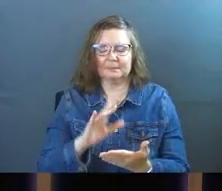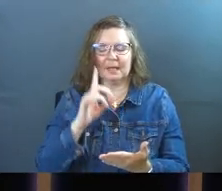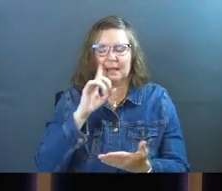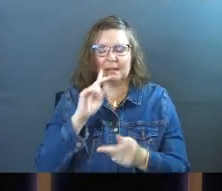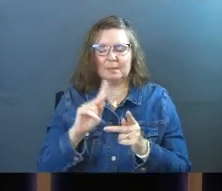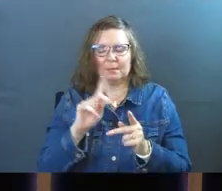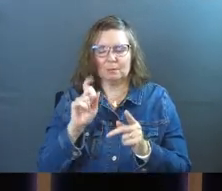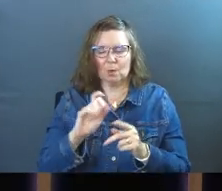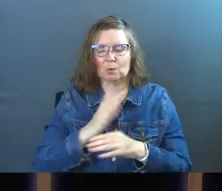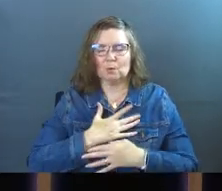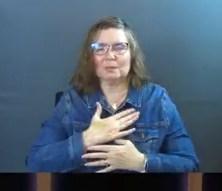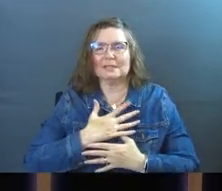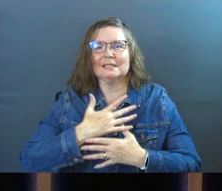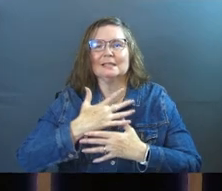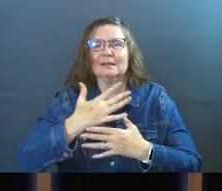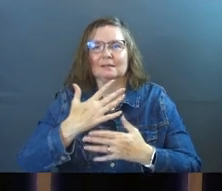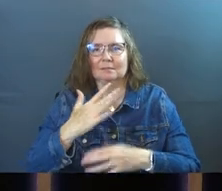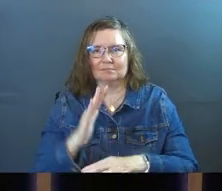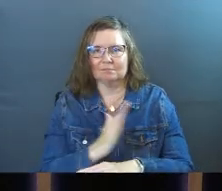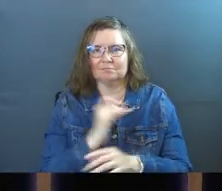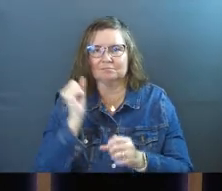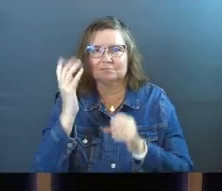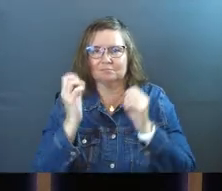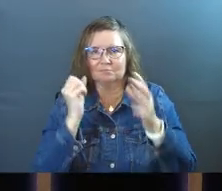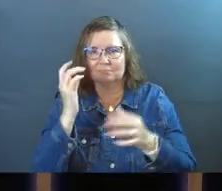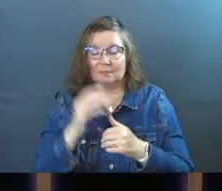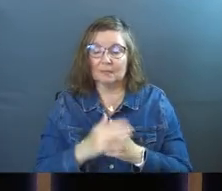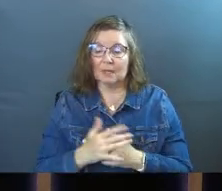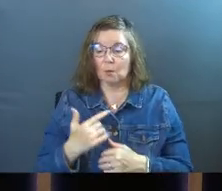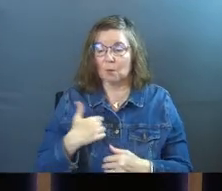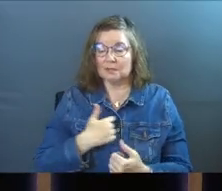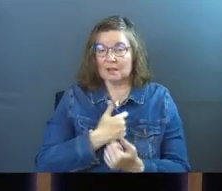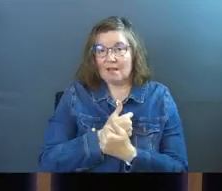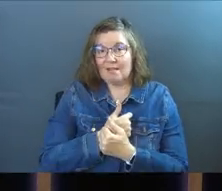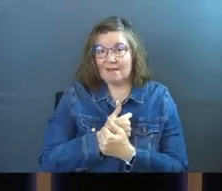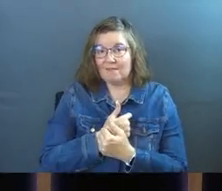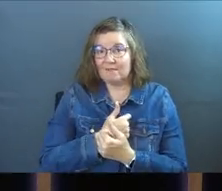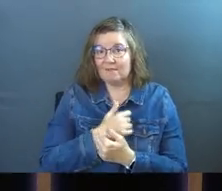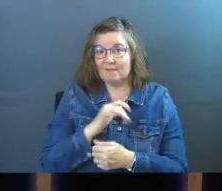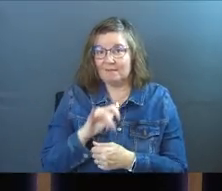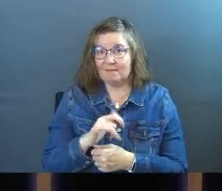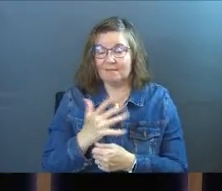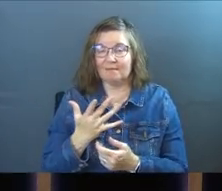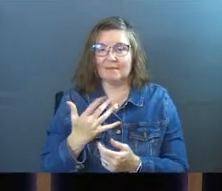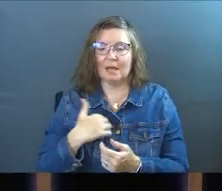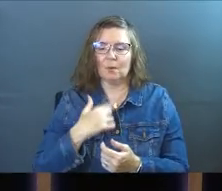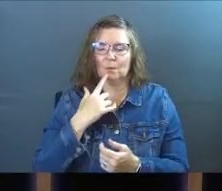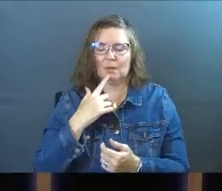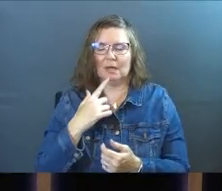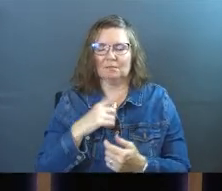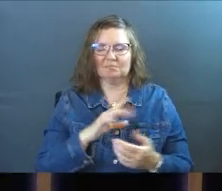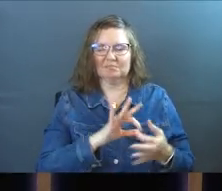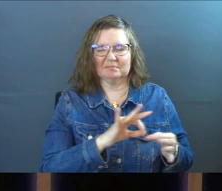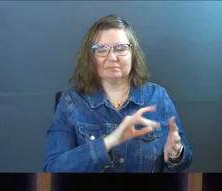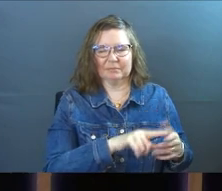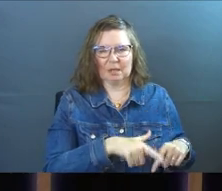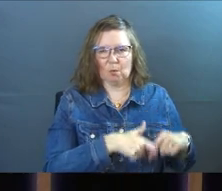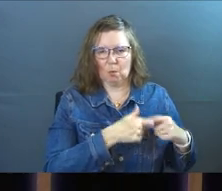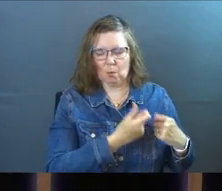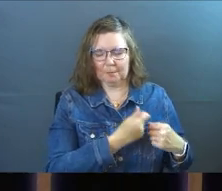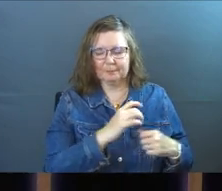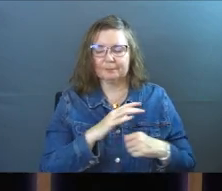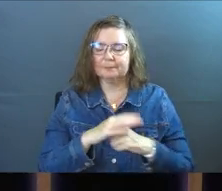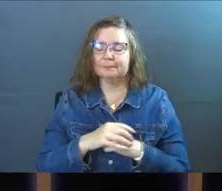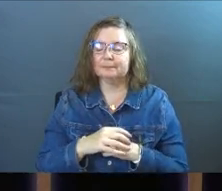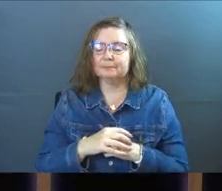I think people are supposed to sing this. Which, I love that, and we're, like I said, we're going to get back to it. I don't want to ruin that part,